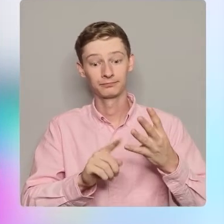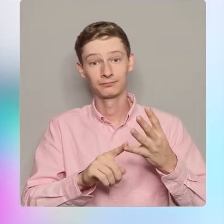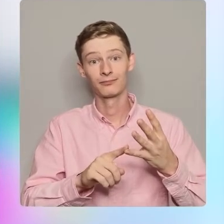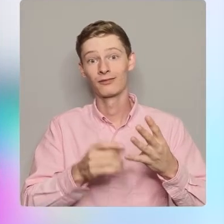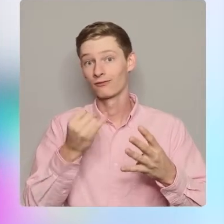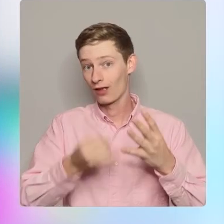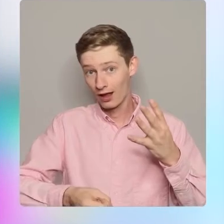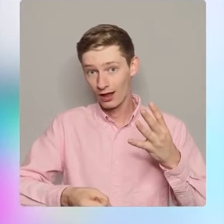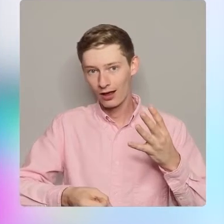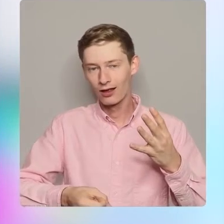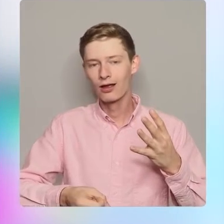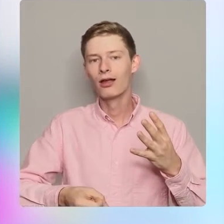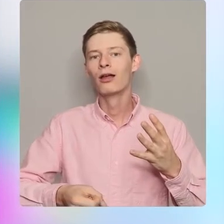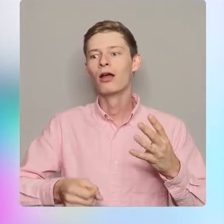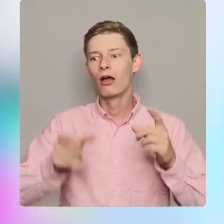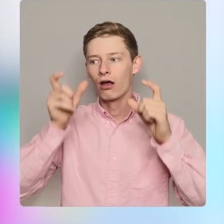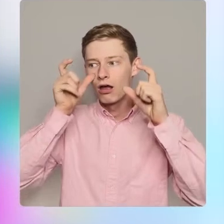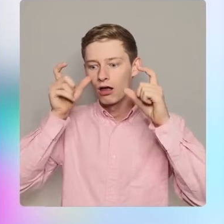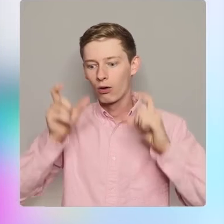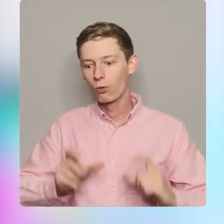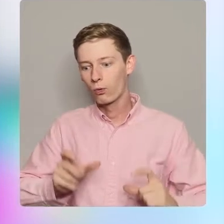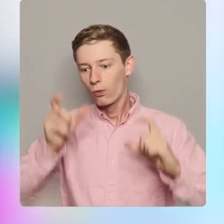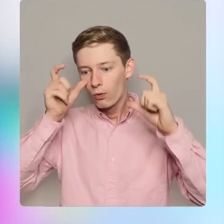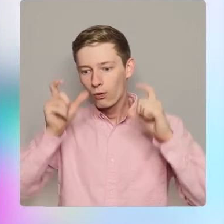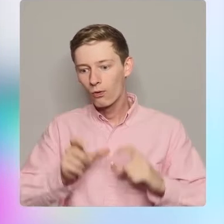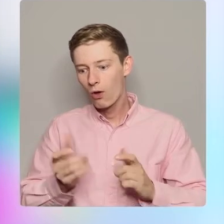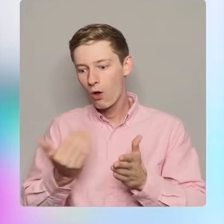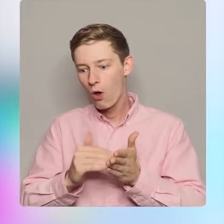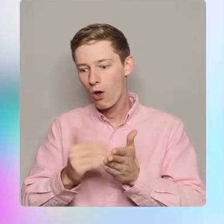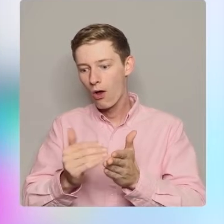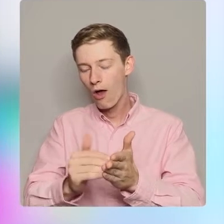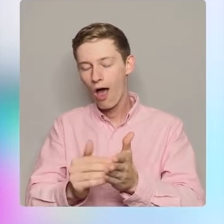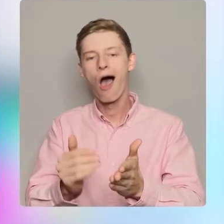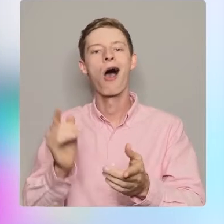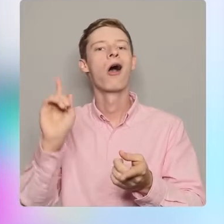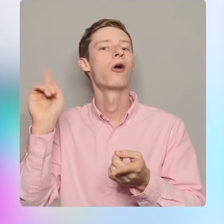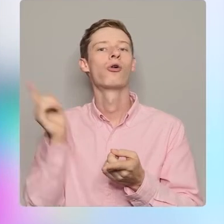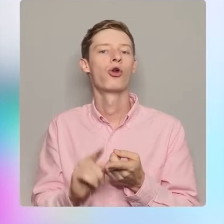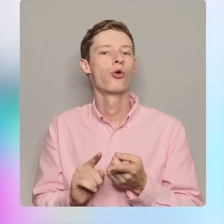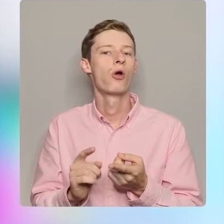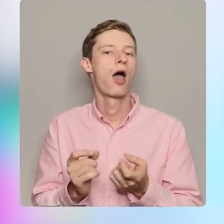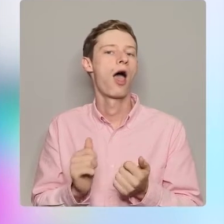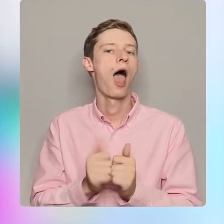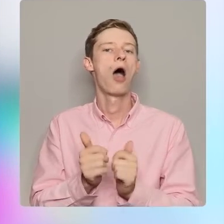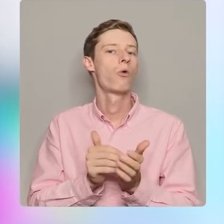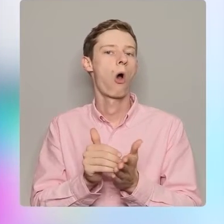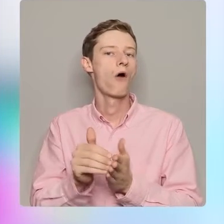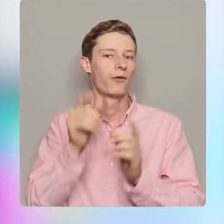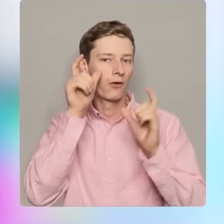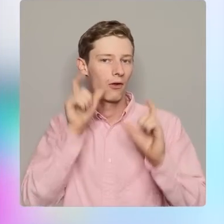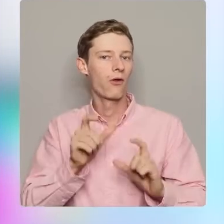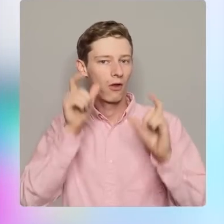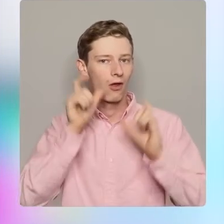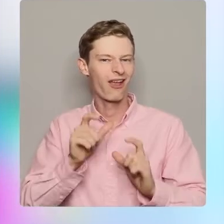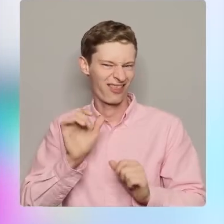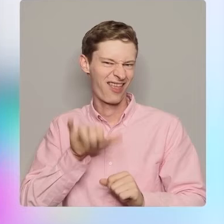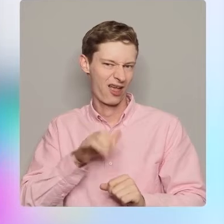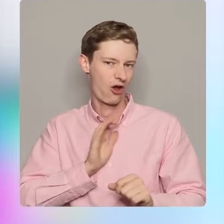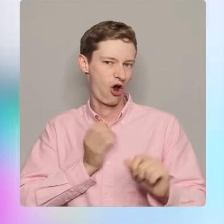AGDE allows you to keep the same IDE for porting and debugging to the Meta Quest platform.